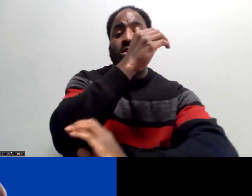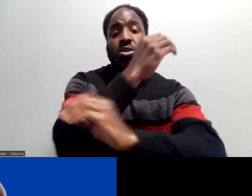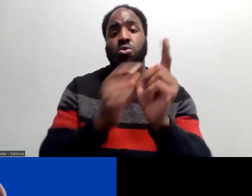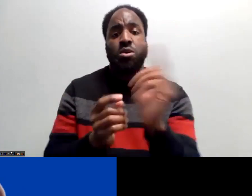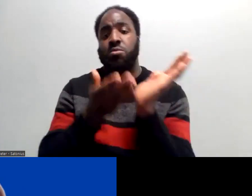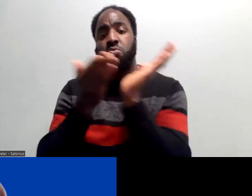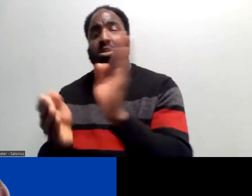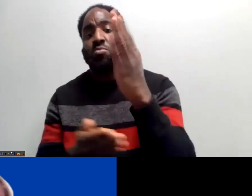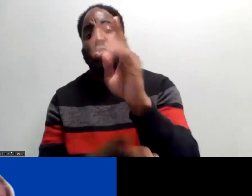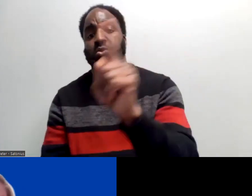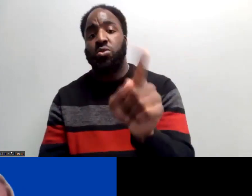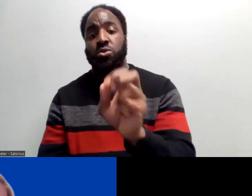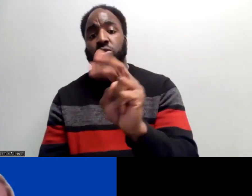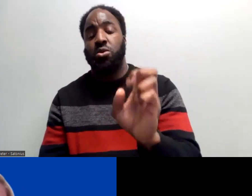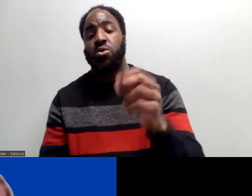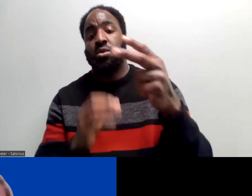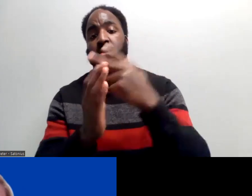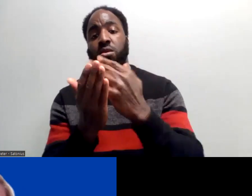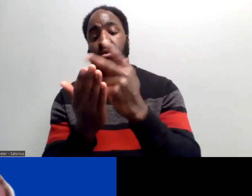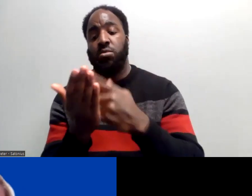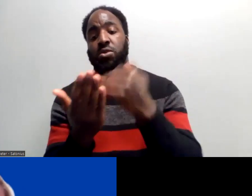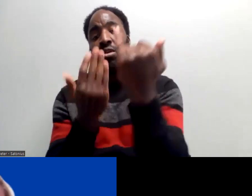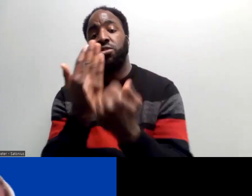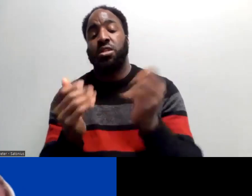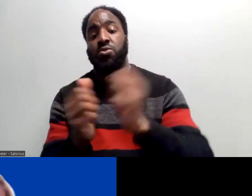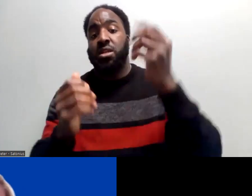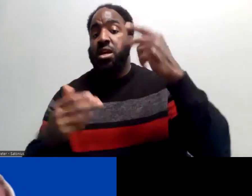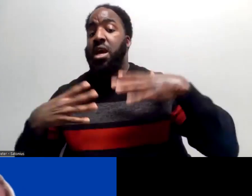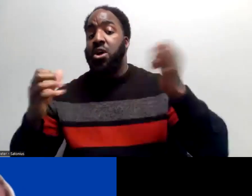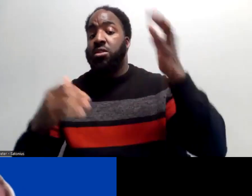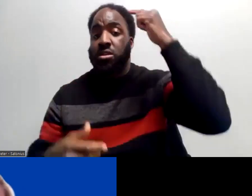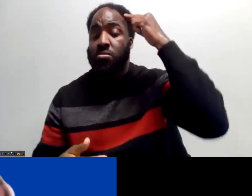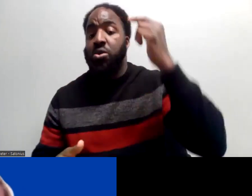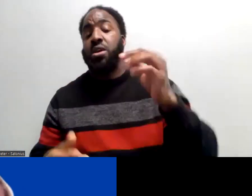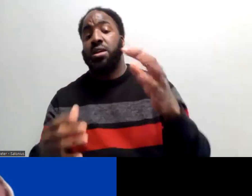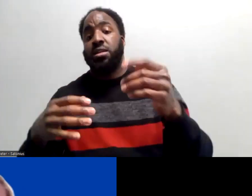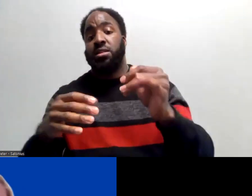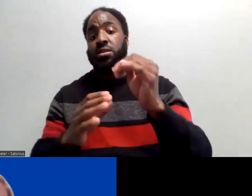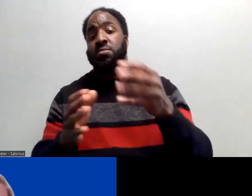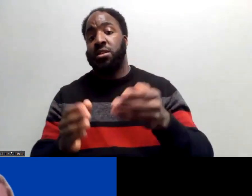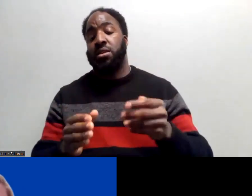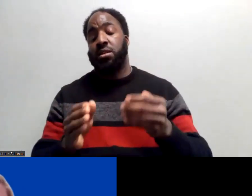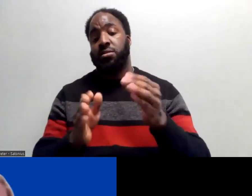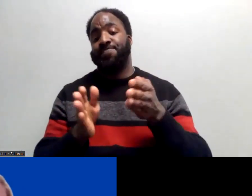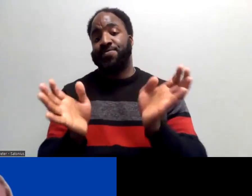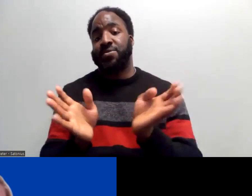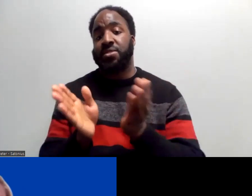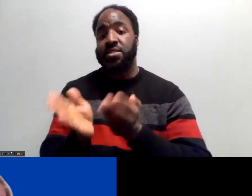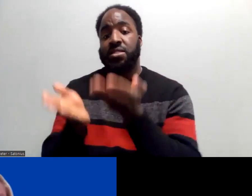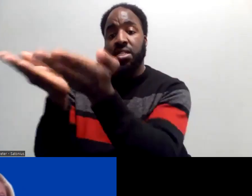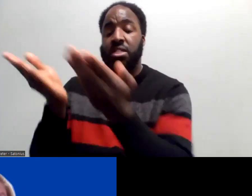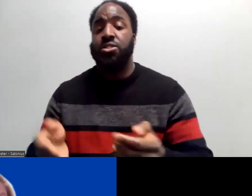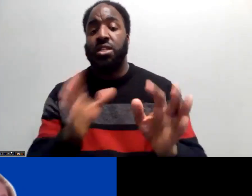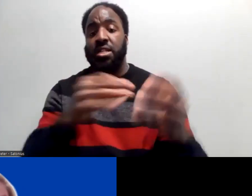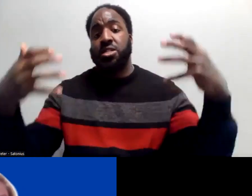Zone project together with the Healthy Brain Initiative that's been underway in Sacramento County, and combining the two